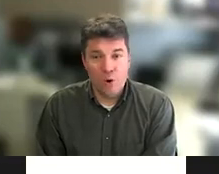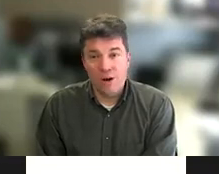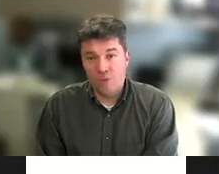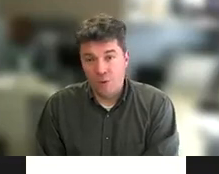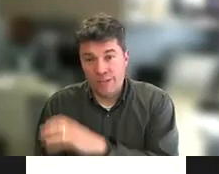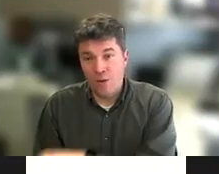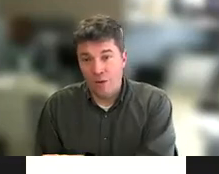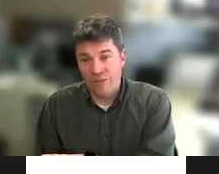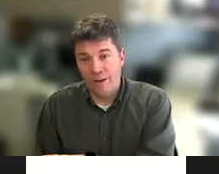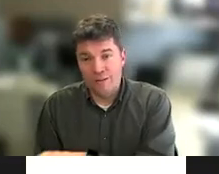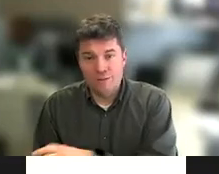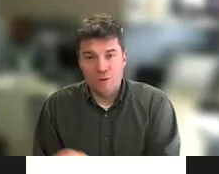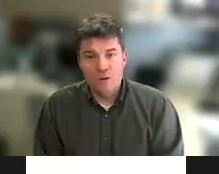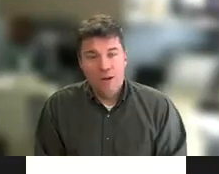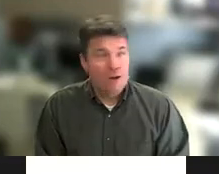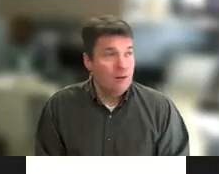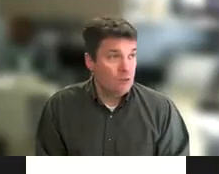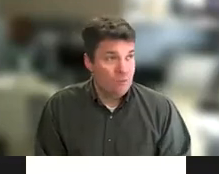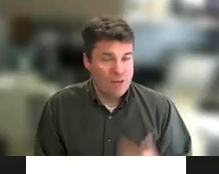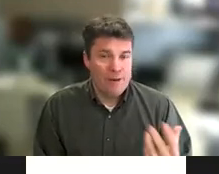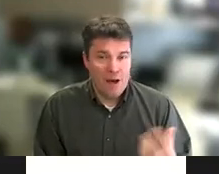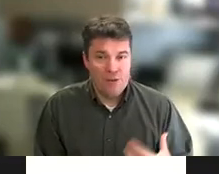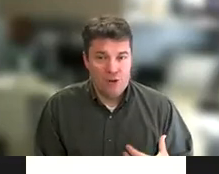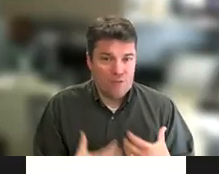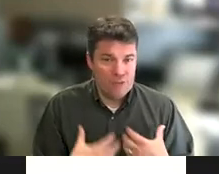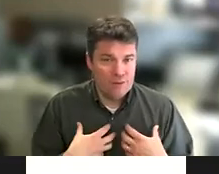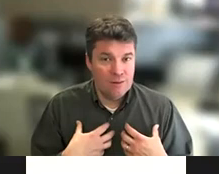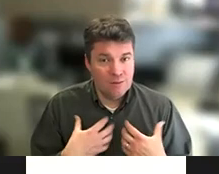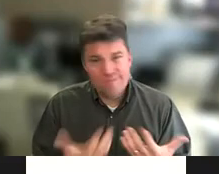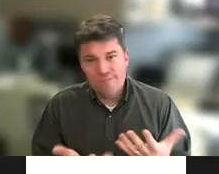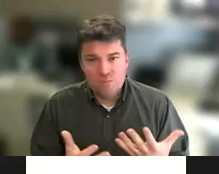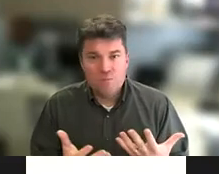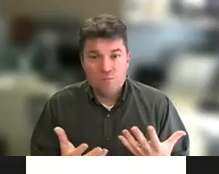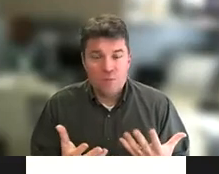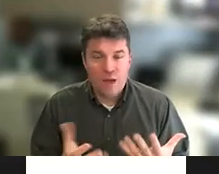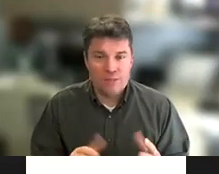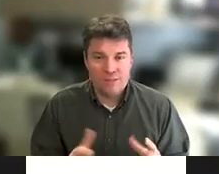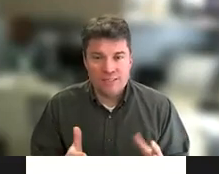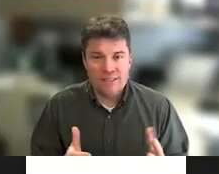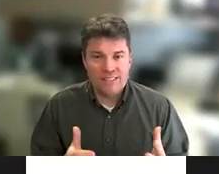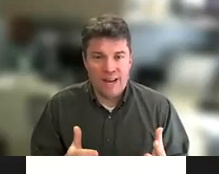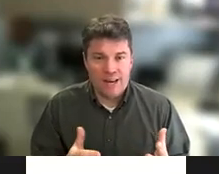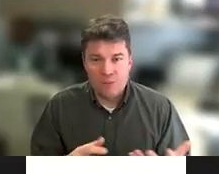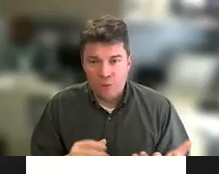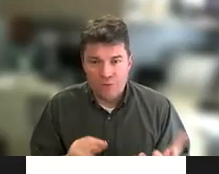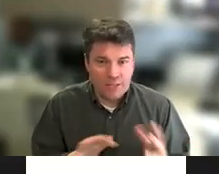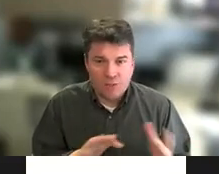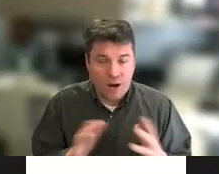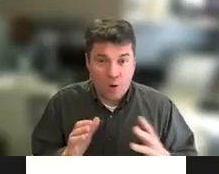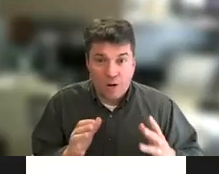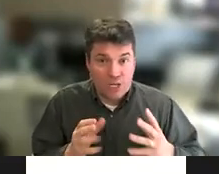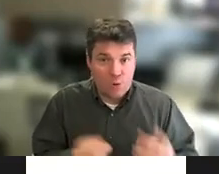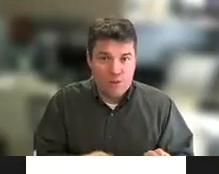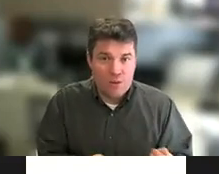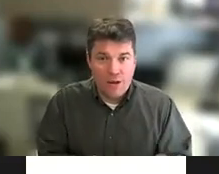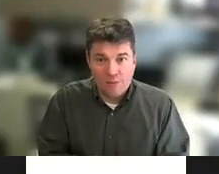may feel more comfortable staying within. So stepping out, they often have a sense of anxiety. So when things